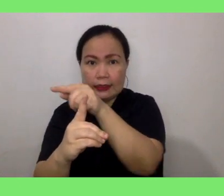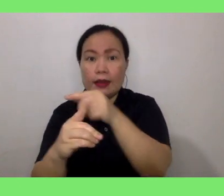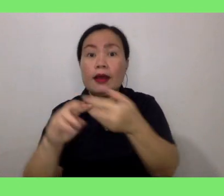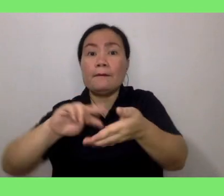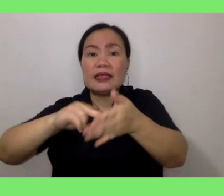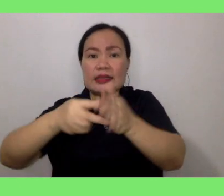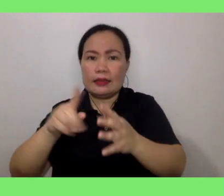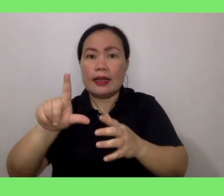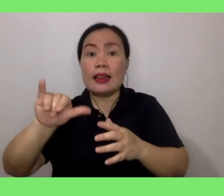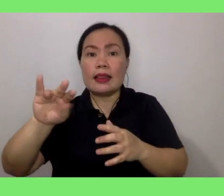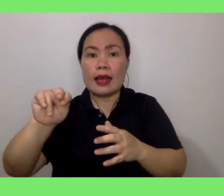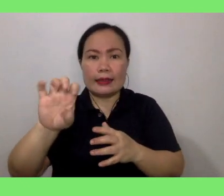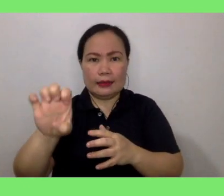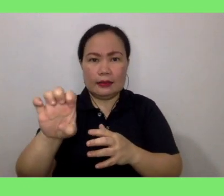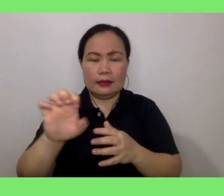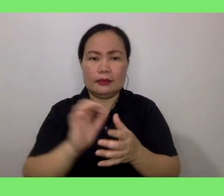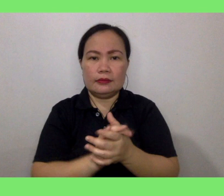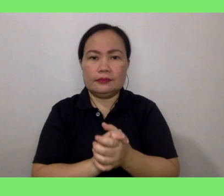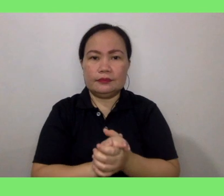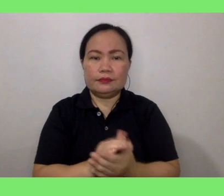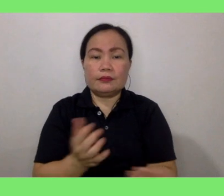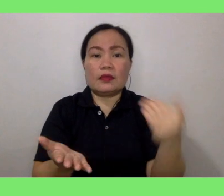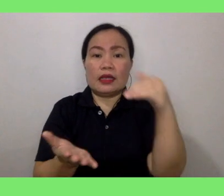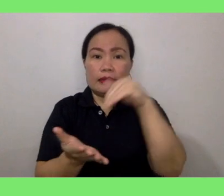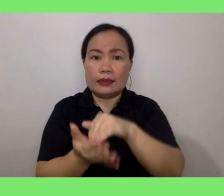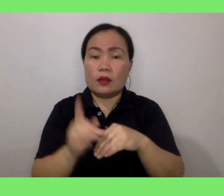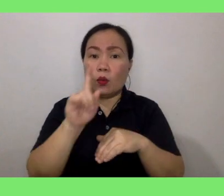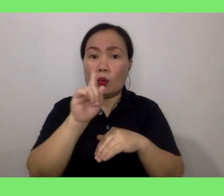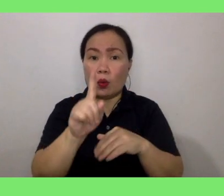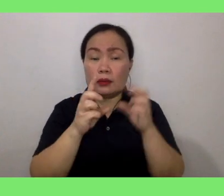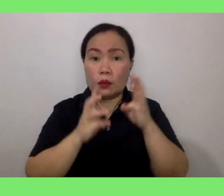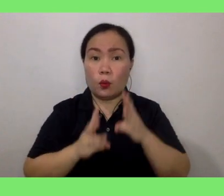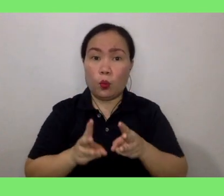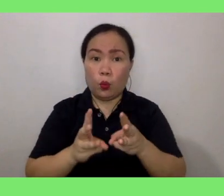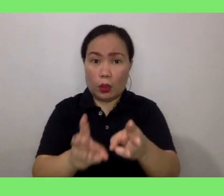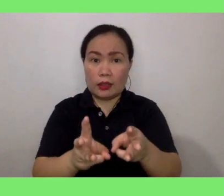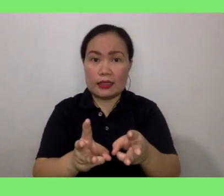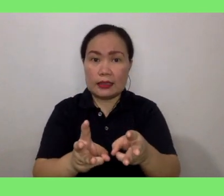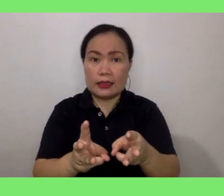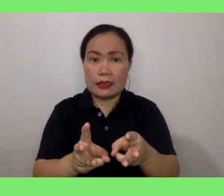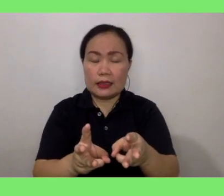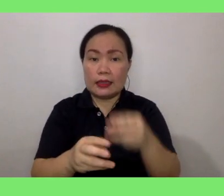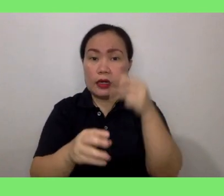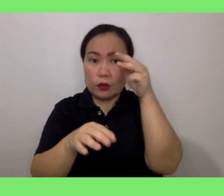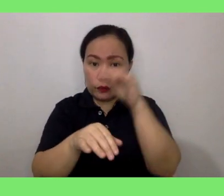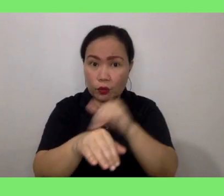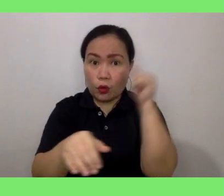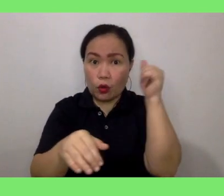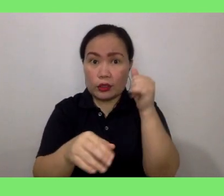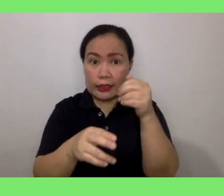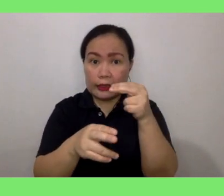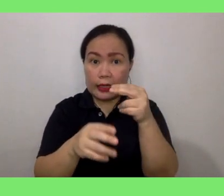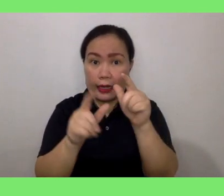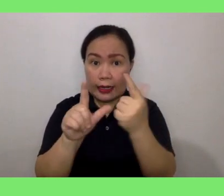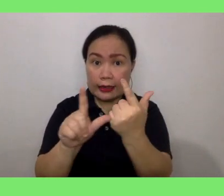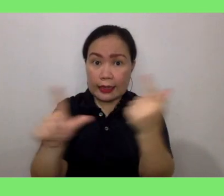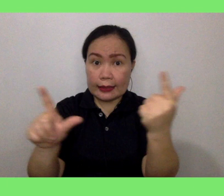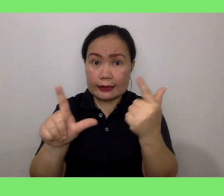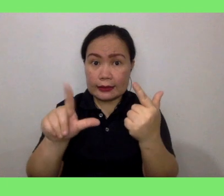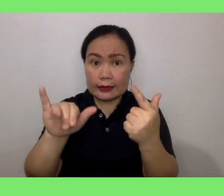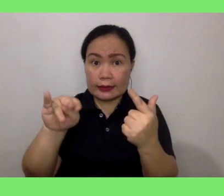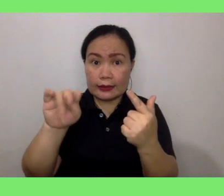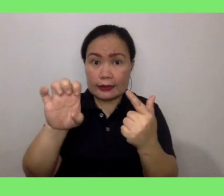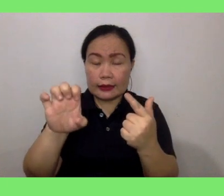natin siyang gagamitin. Okay. So again, one way, isa sa mga paraan of naming a line is by